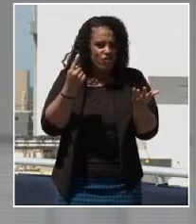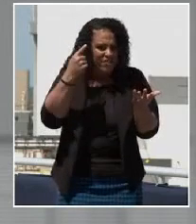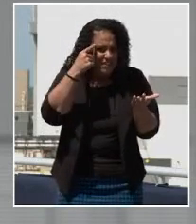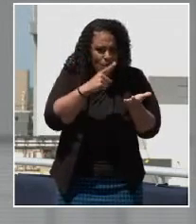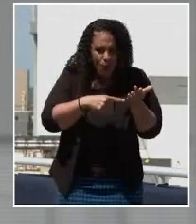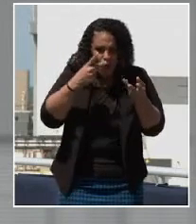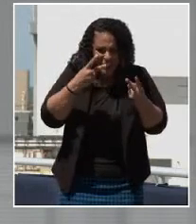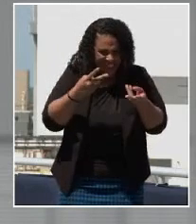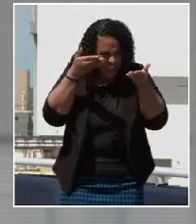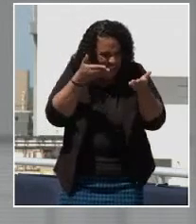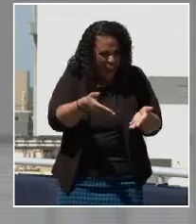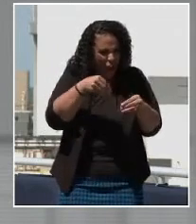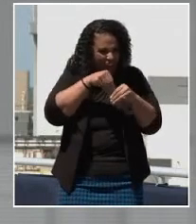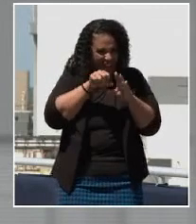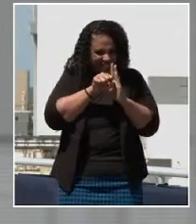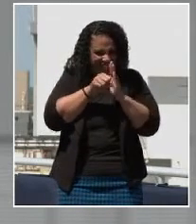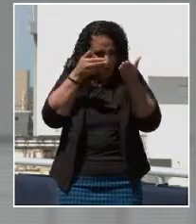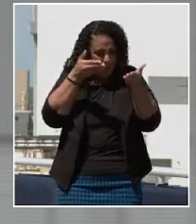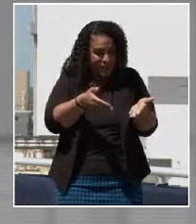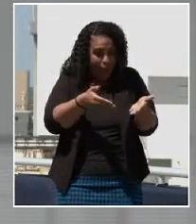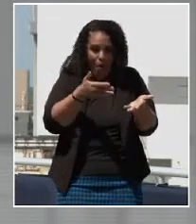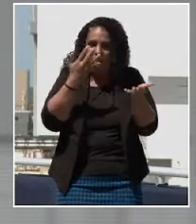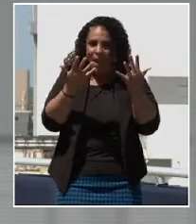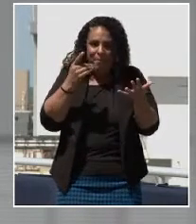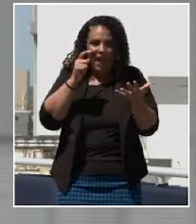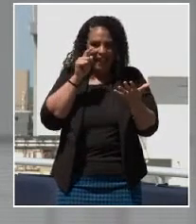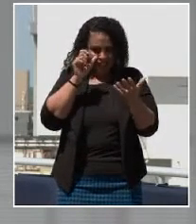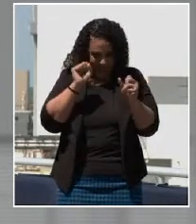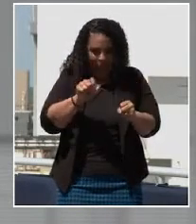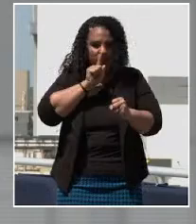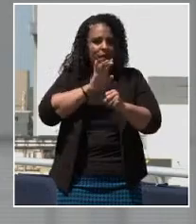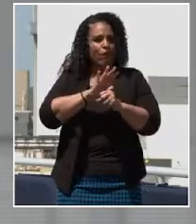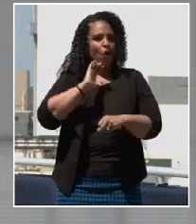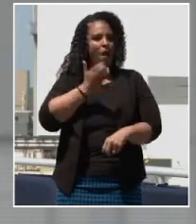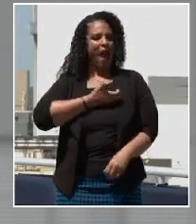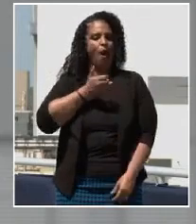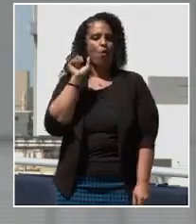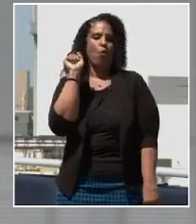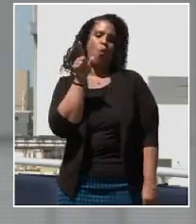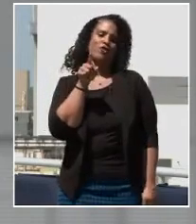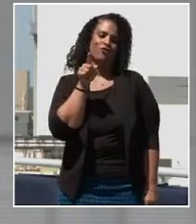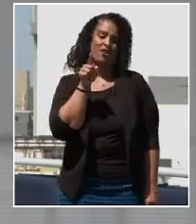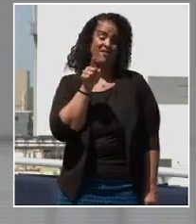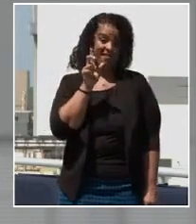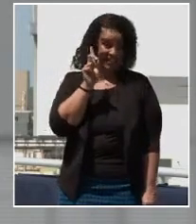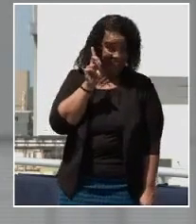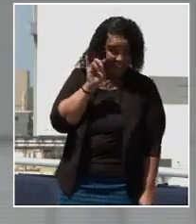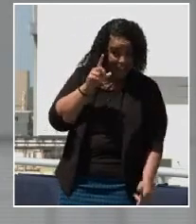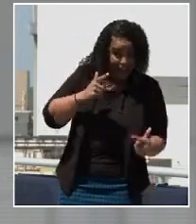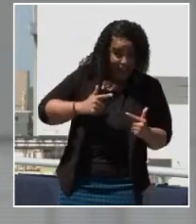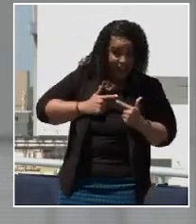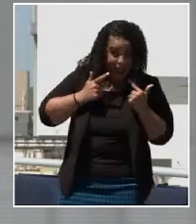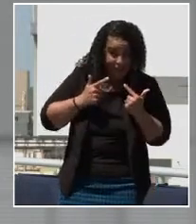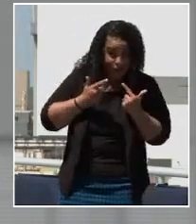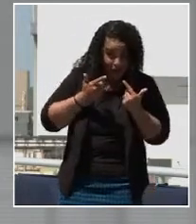samples they could possibly confirm the ultimate question did life exist on Mars does